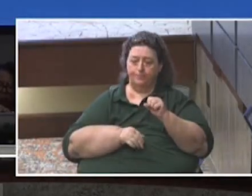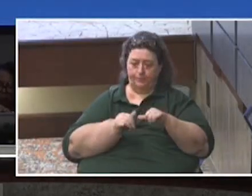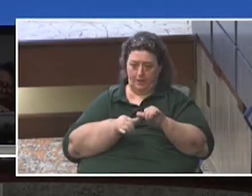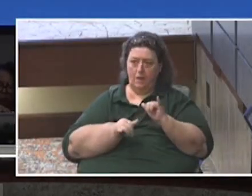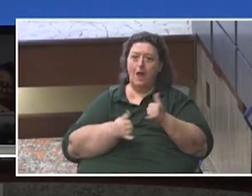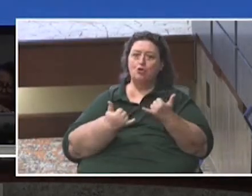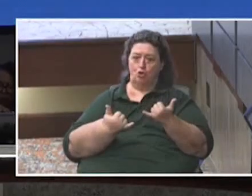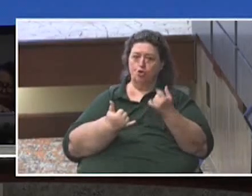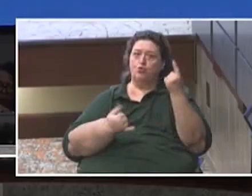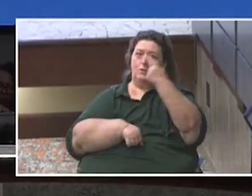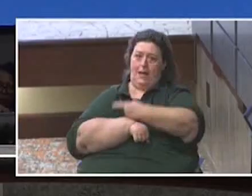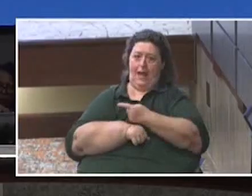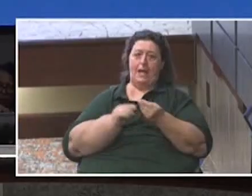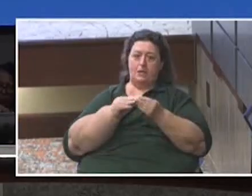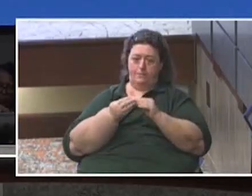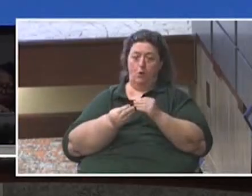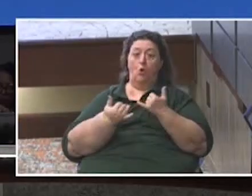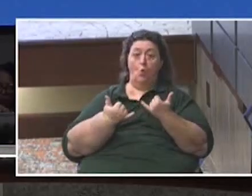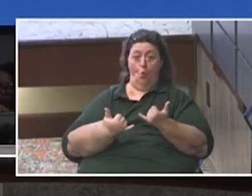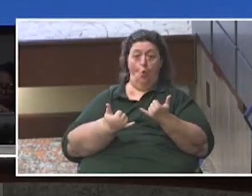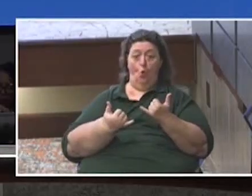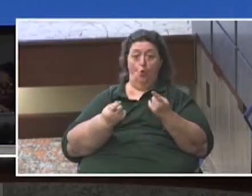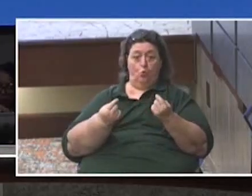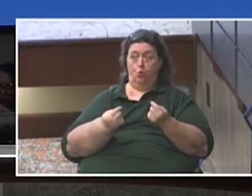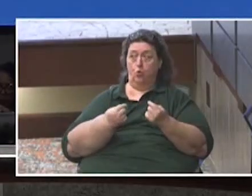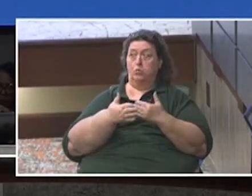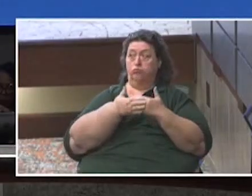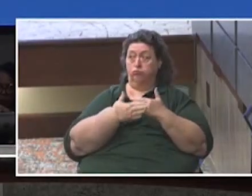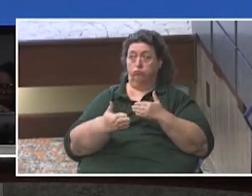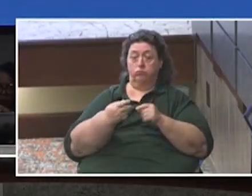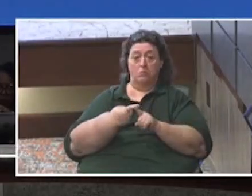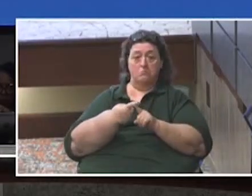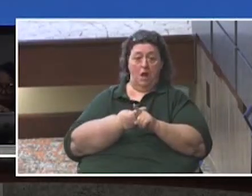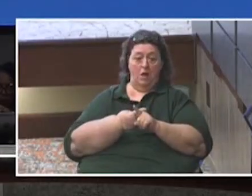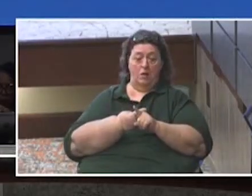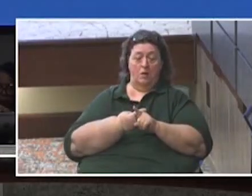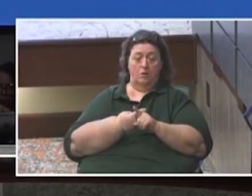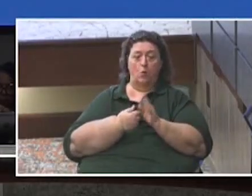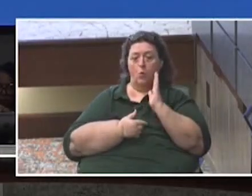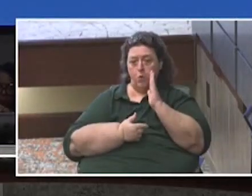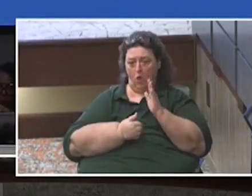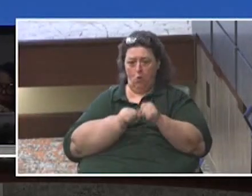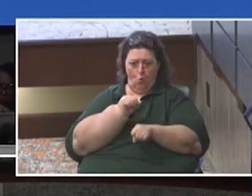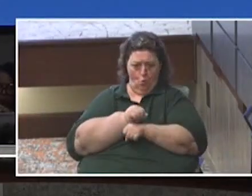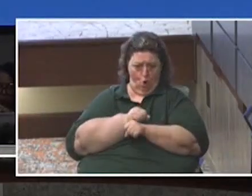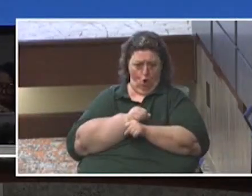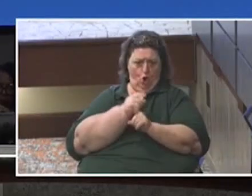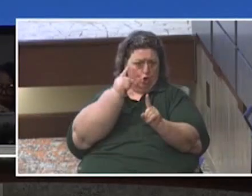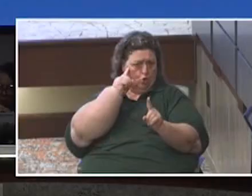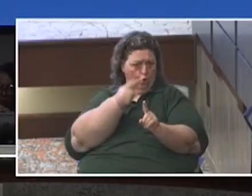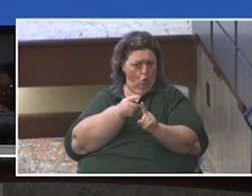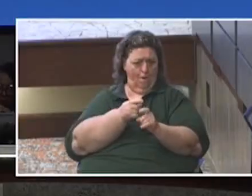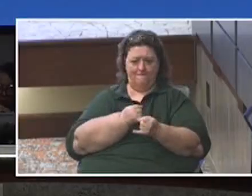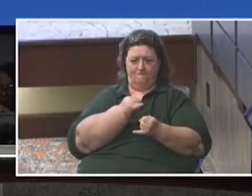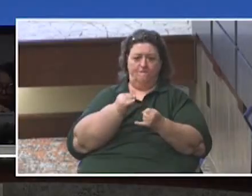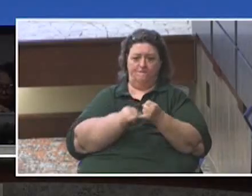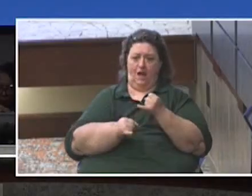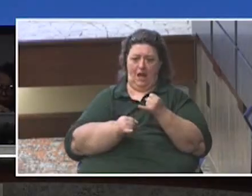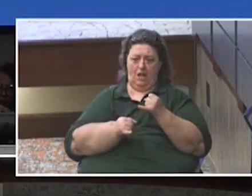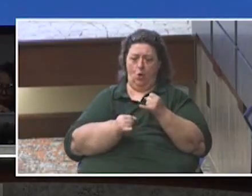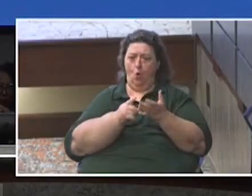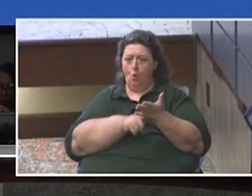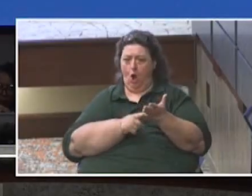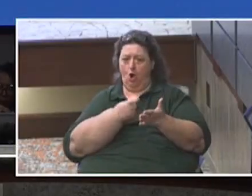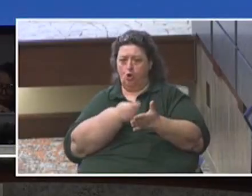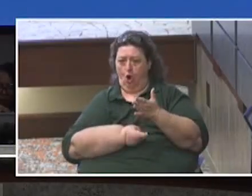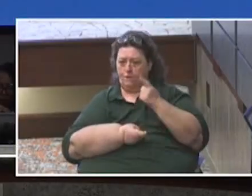numbers. And so what we'll be able to do over the next month is work towards a finalized scope with the track and field. So we're